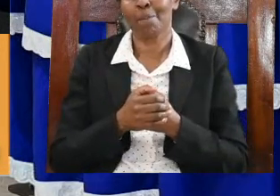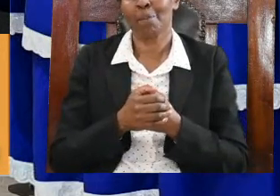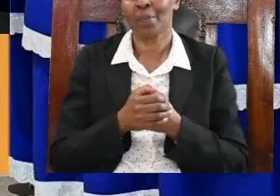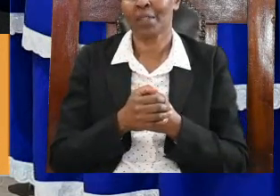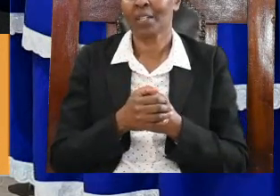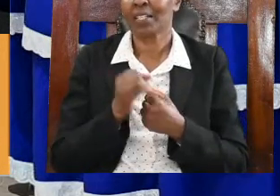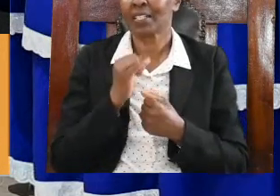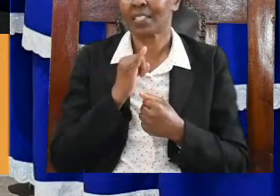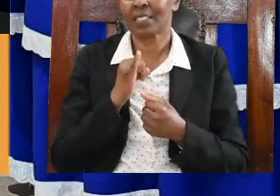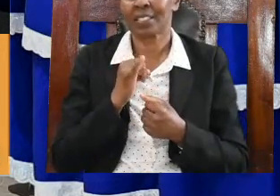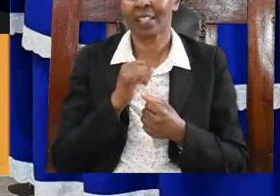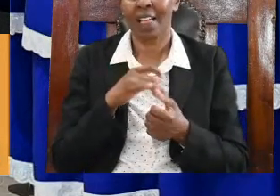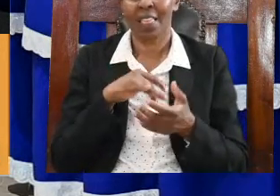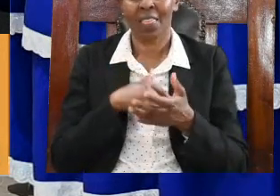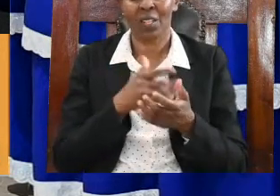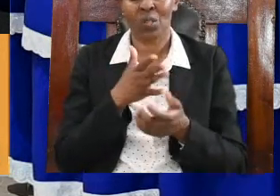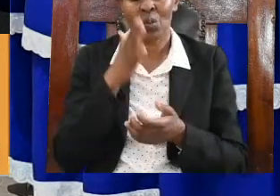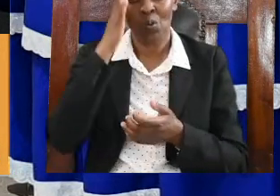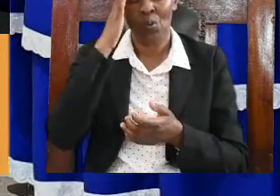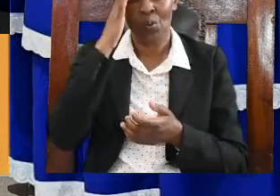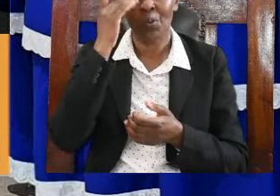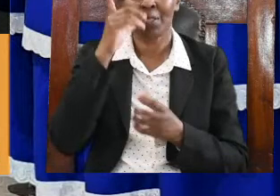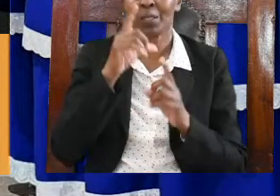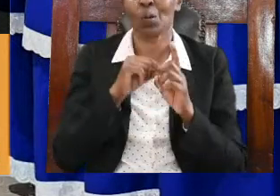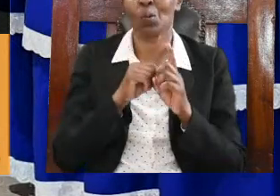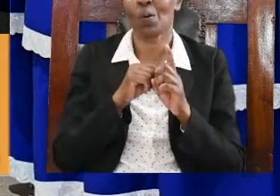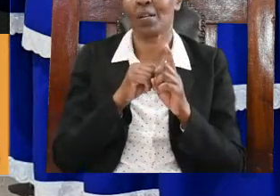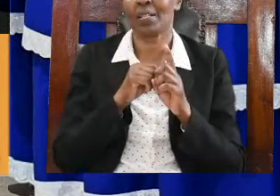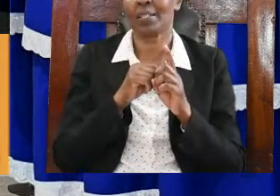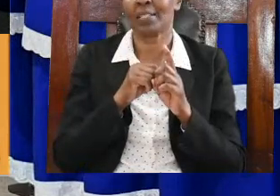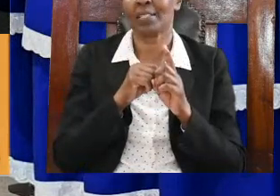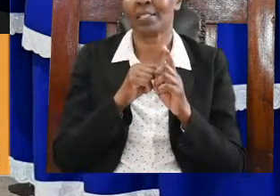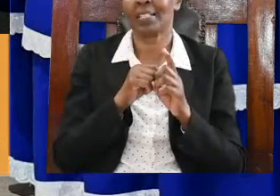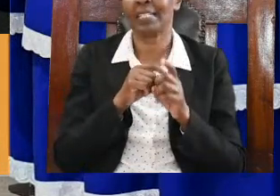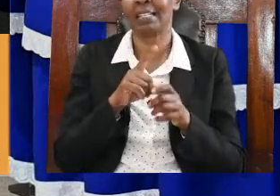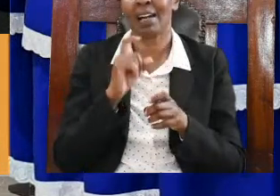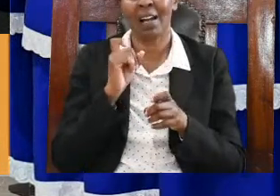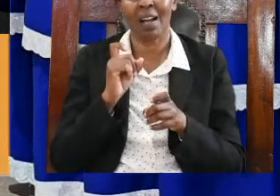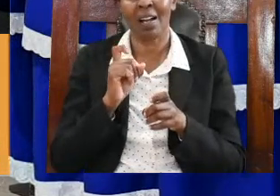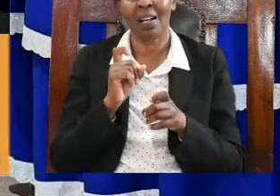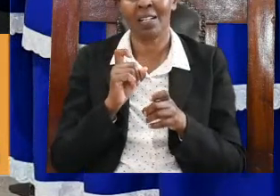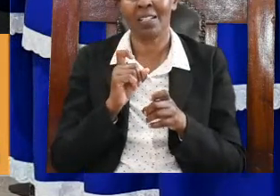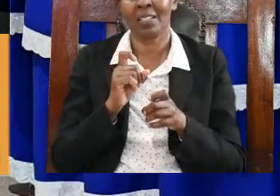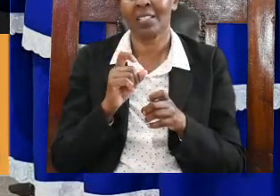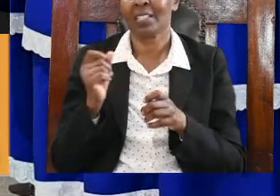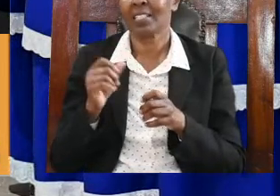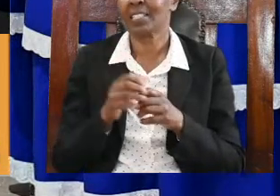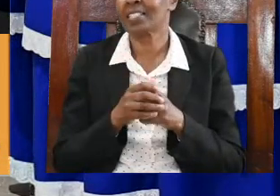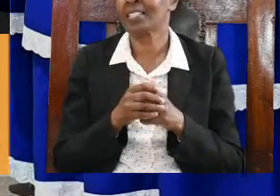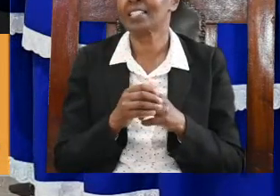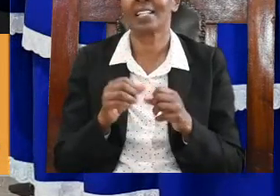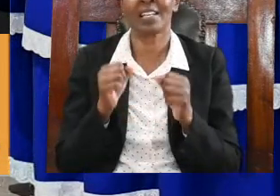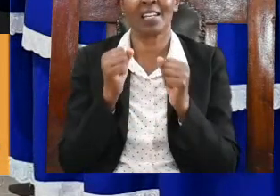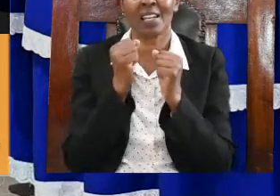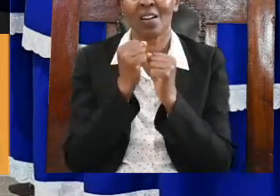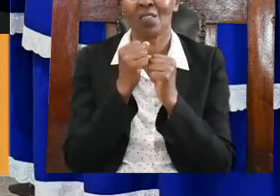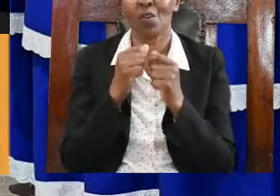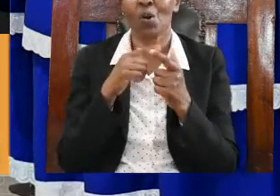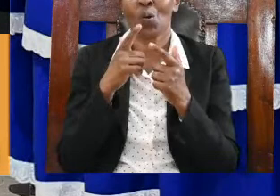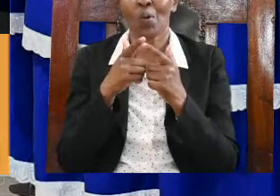knowing the word of God and its demands. I liked when Dr. Lovu preached